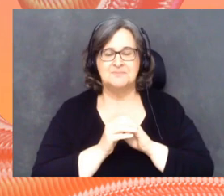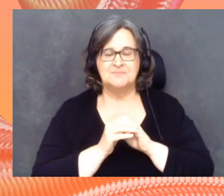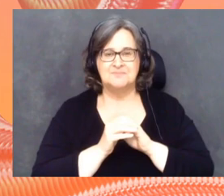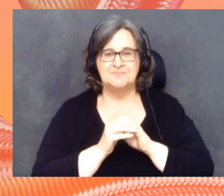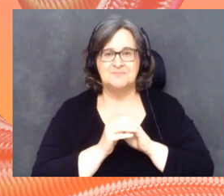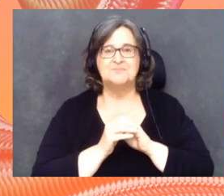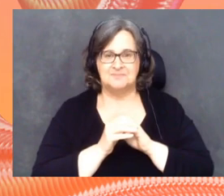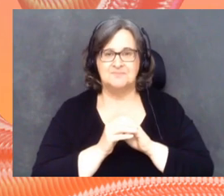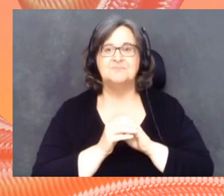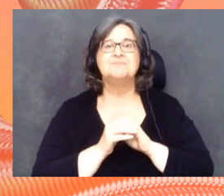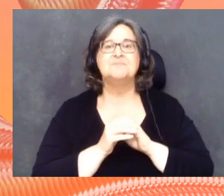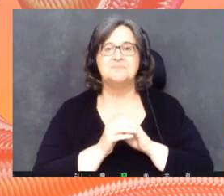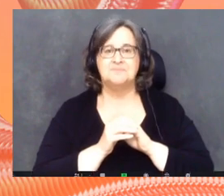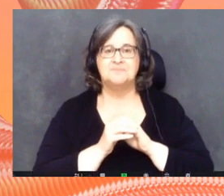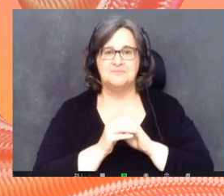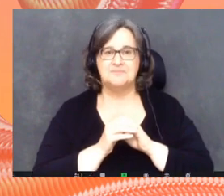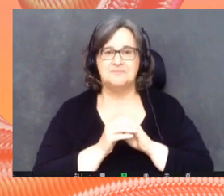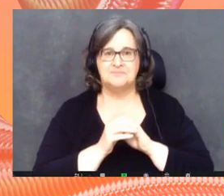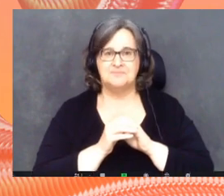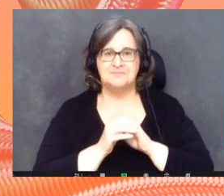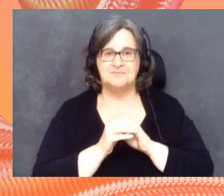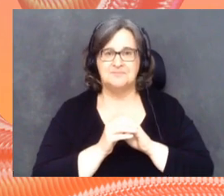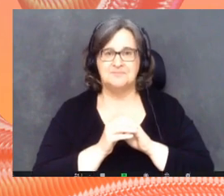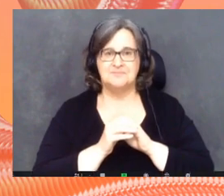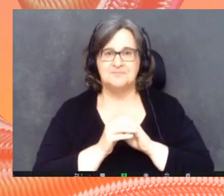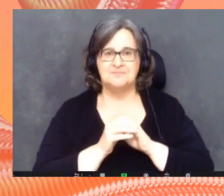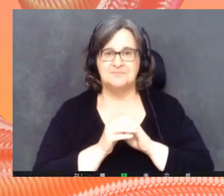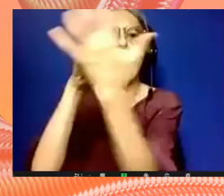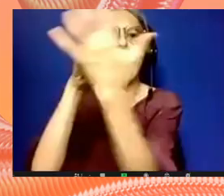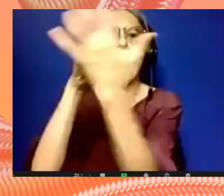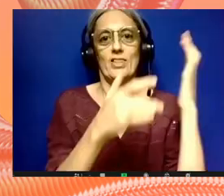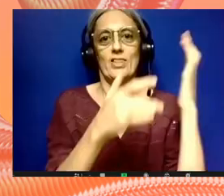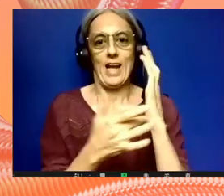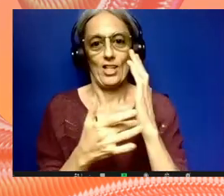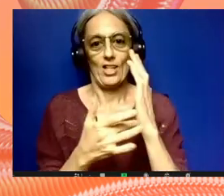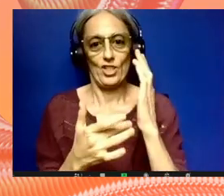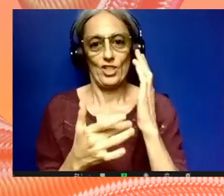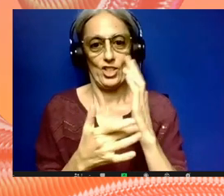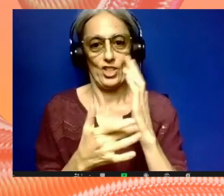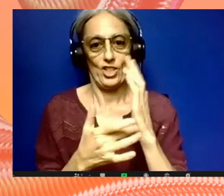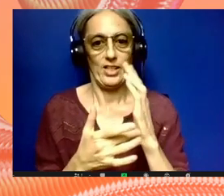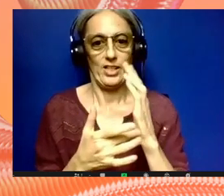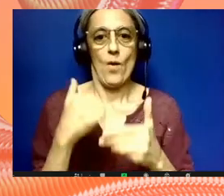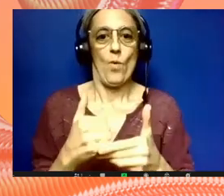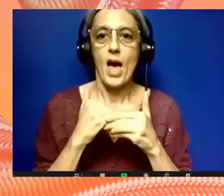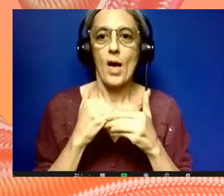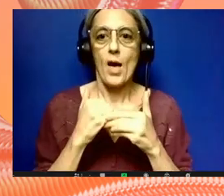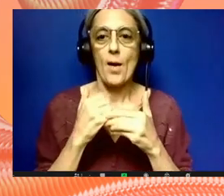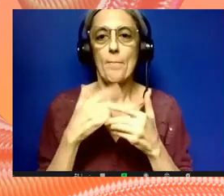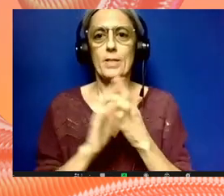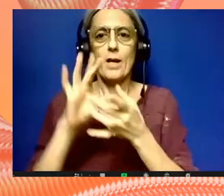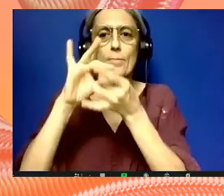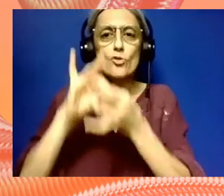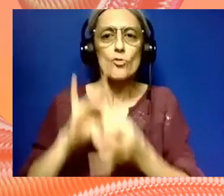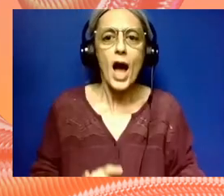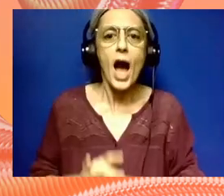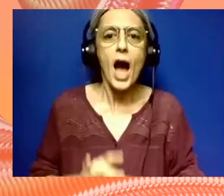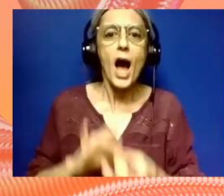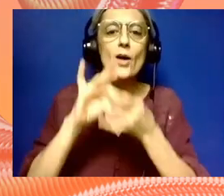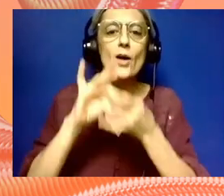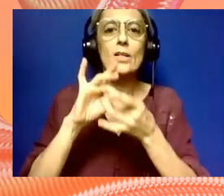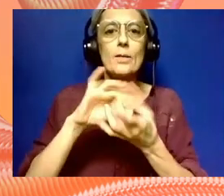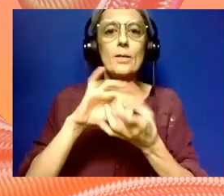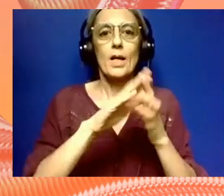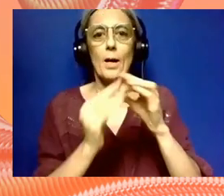technology that can also be helping us ground and adapt and be emergent and resilient and prepare for